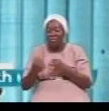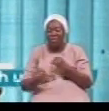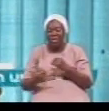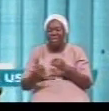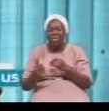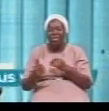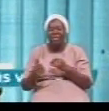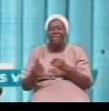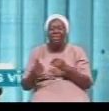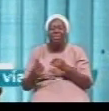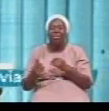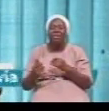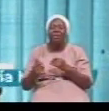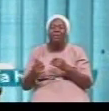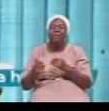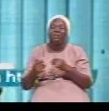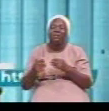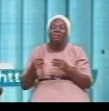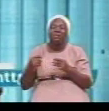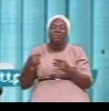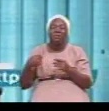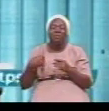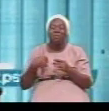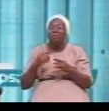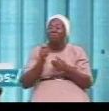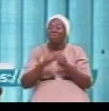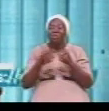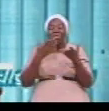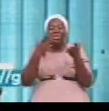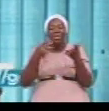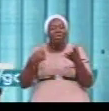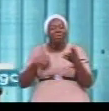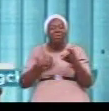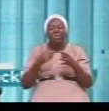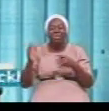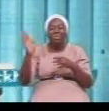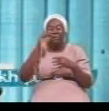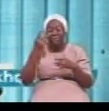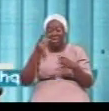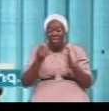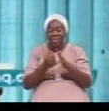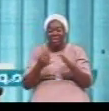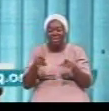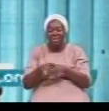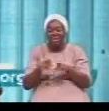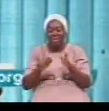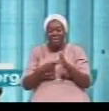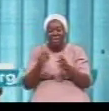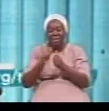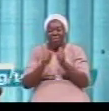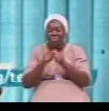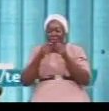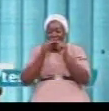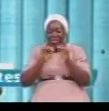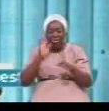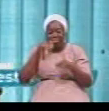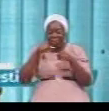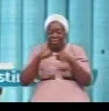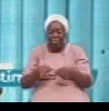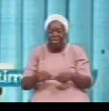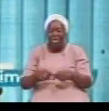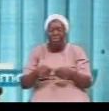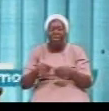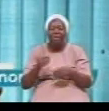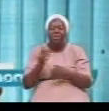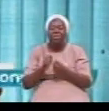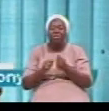it shall be said, we never saw it in this fashion. Lord, every blessing will be permanent. Take everyone home safely